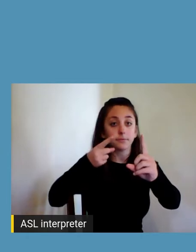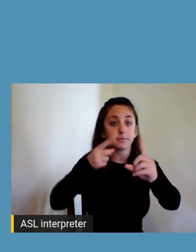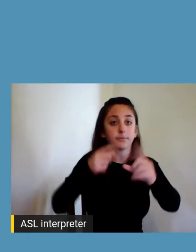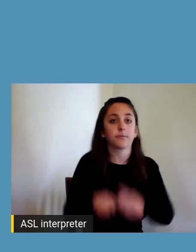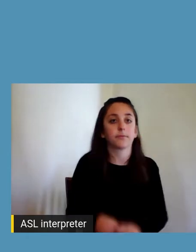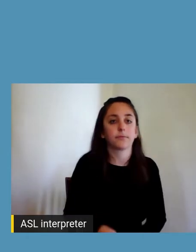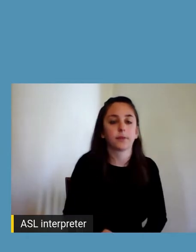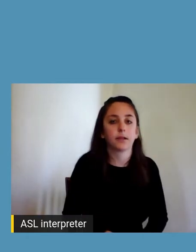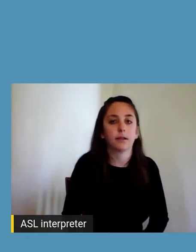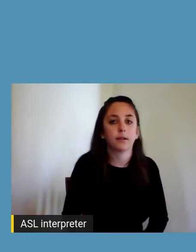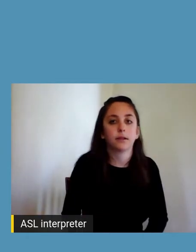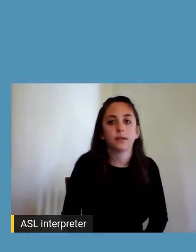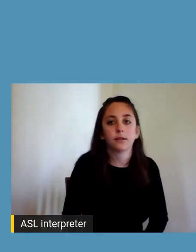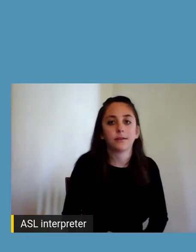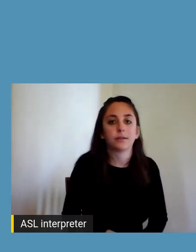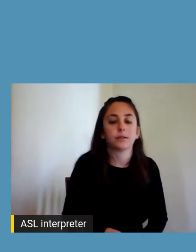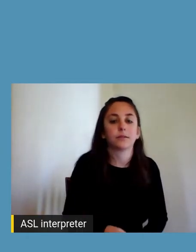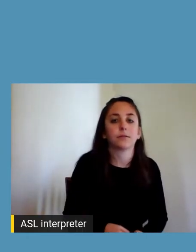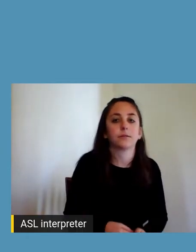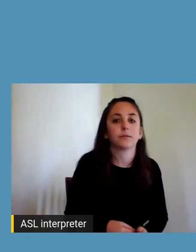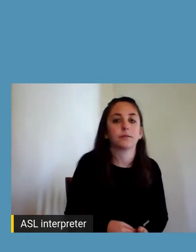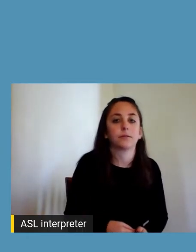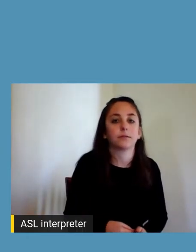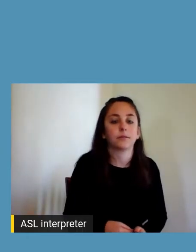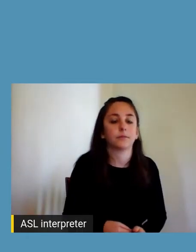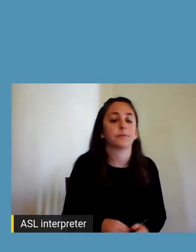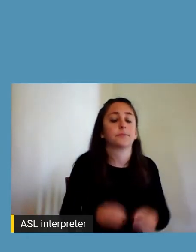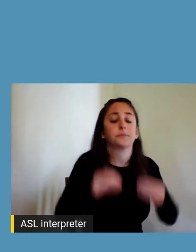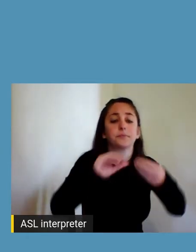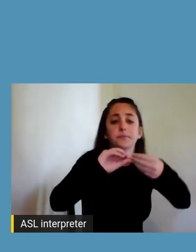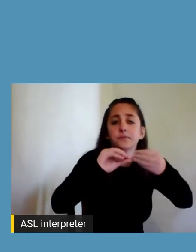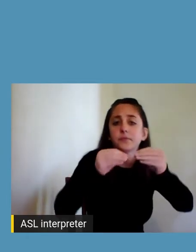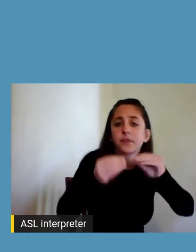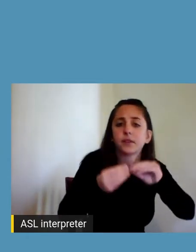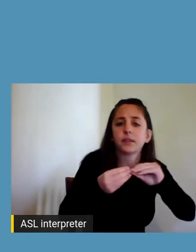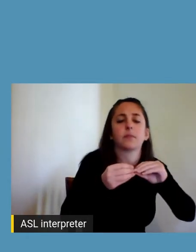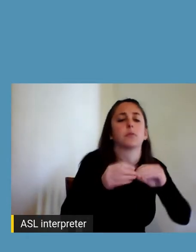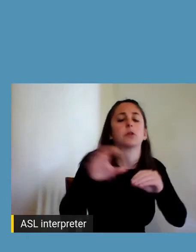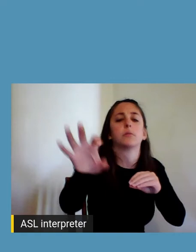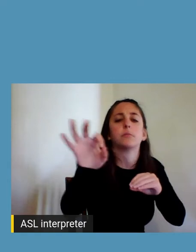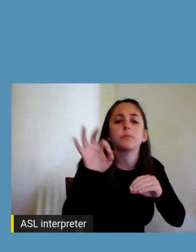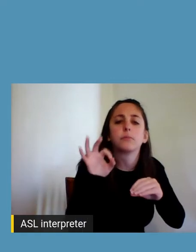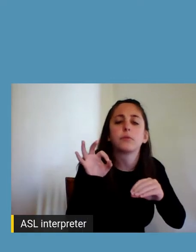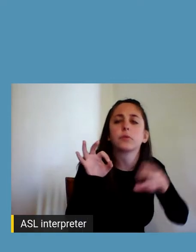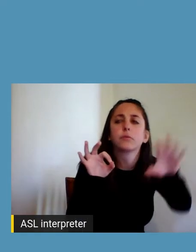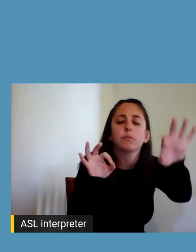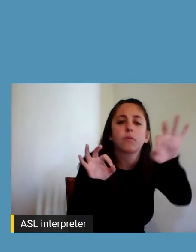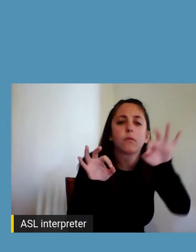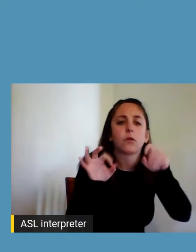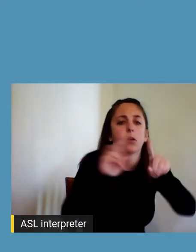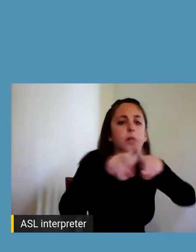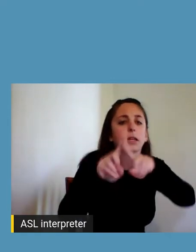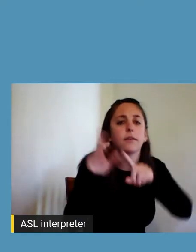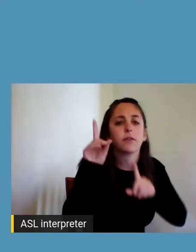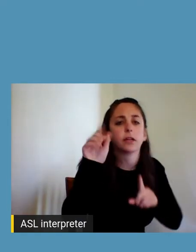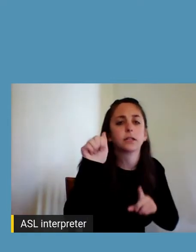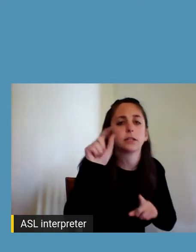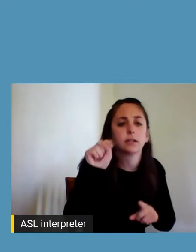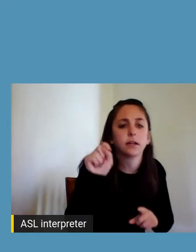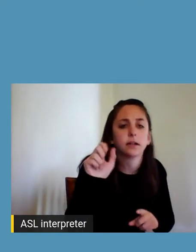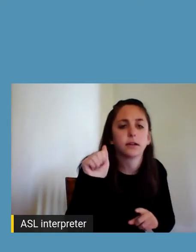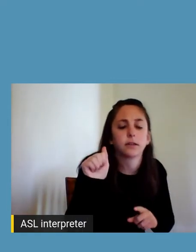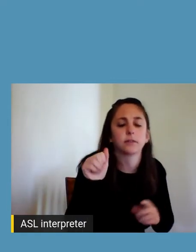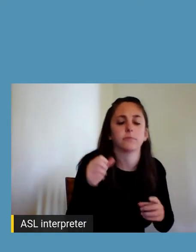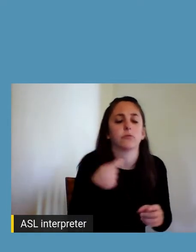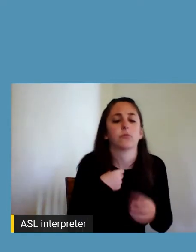looking for. I go in there in the wilderness of numbers coming at you. I pull what I want, and then take that and